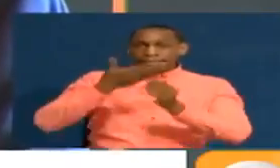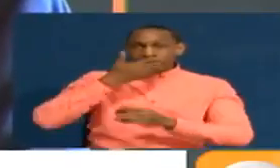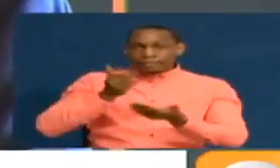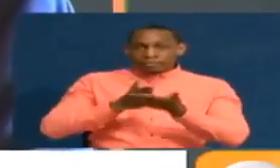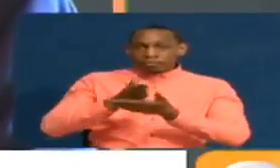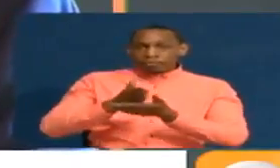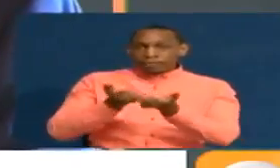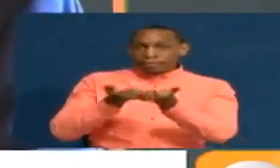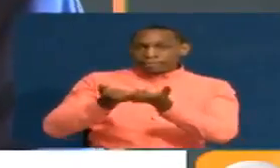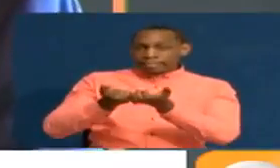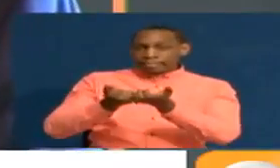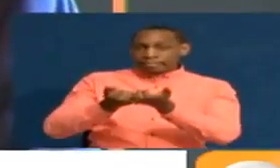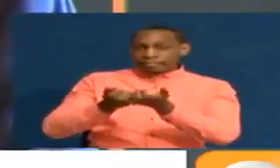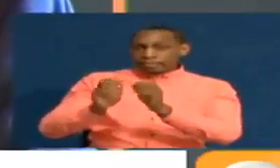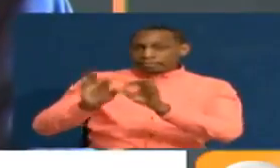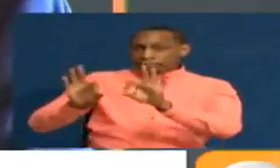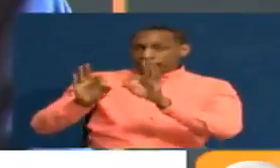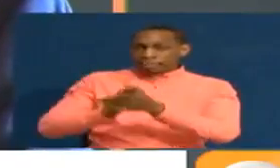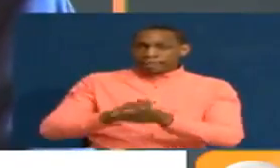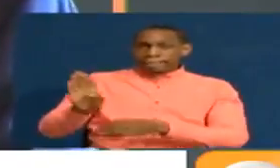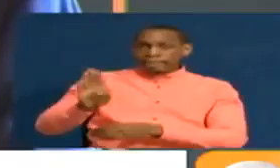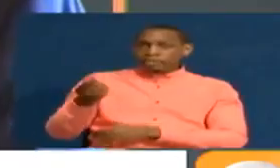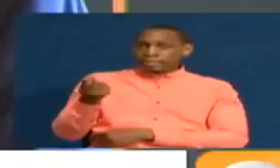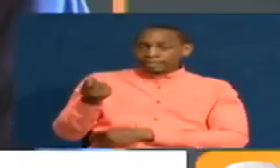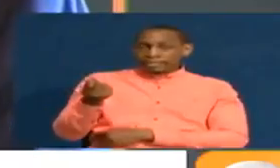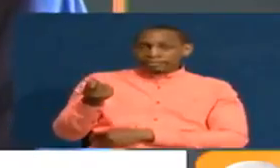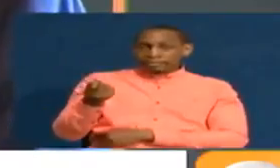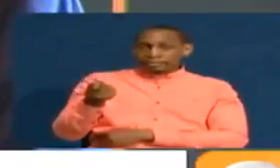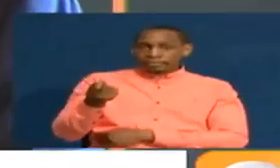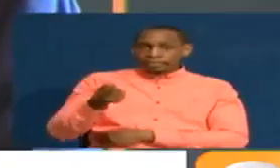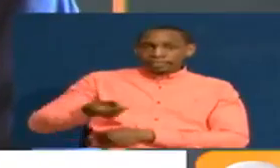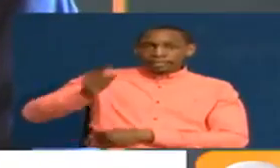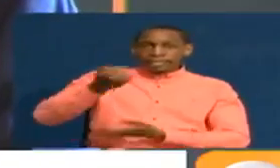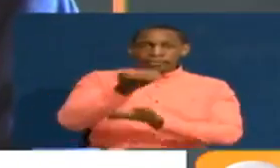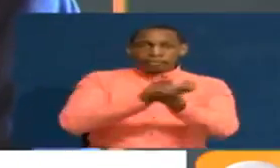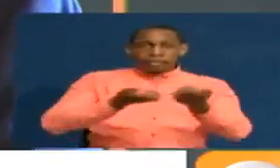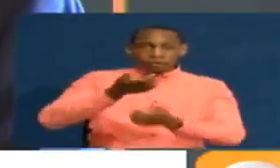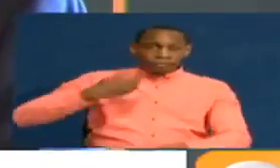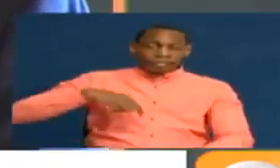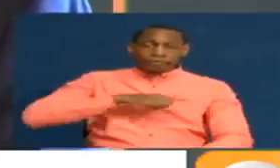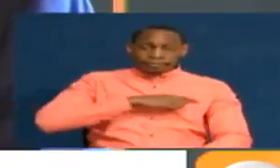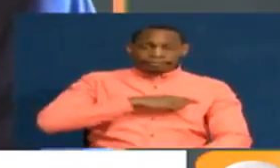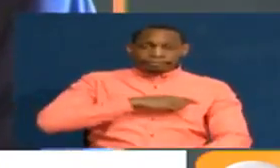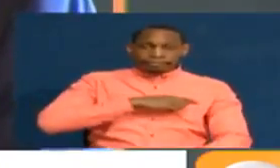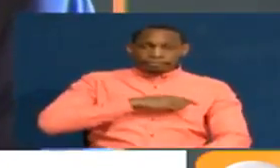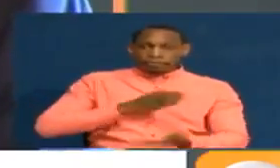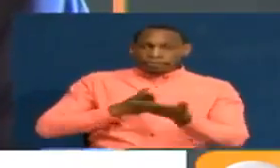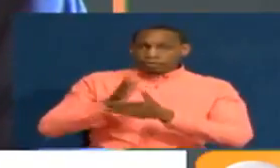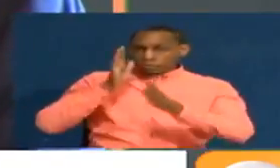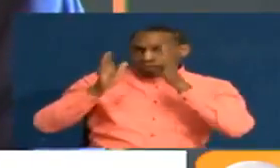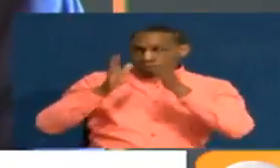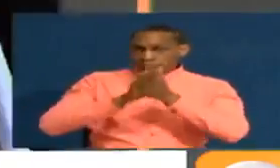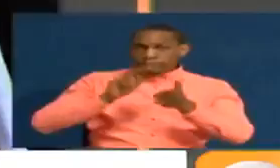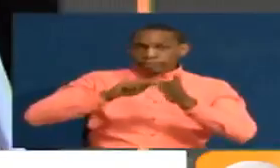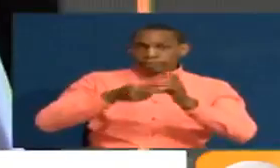business brilliance, the billions of shillings added to our economy through his